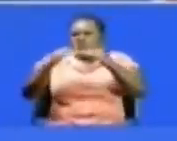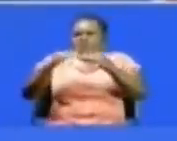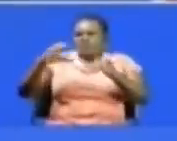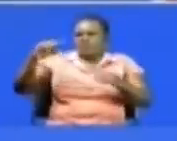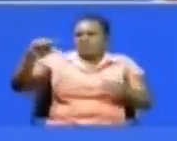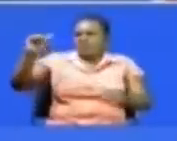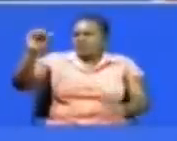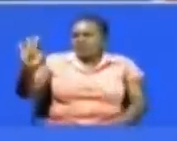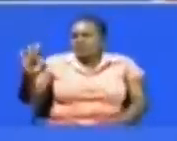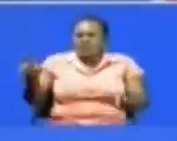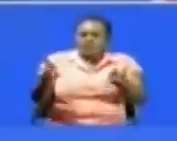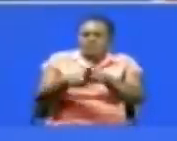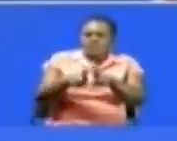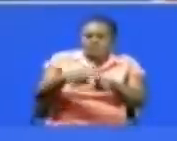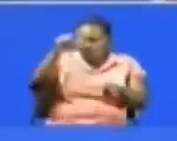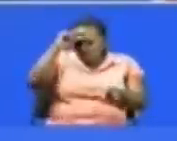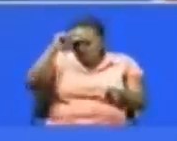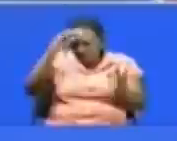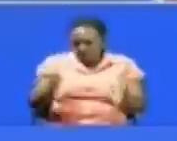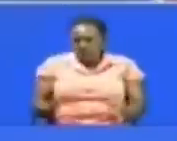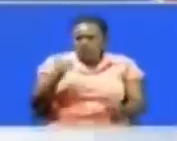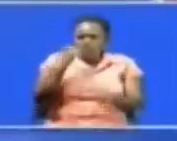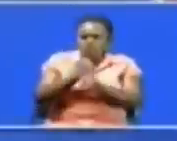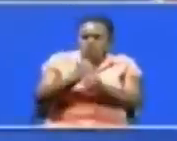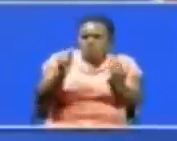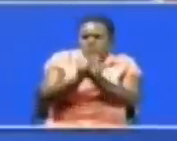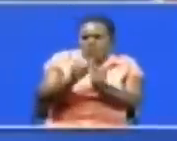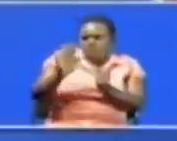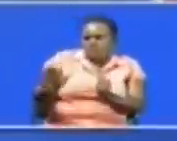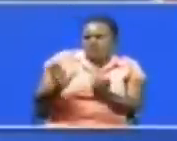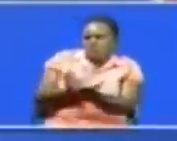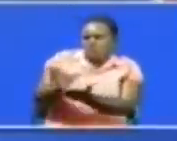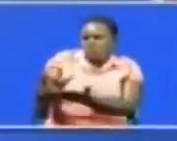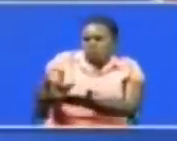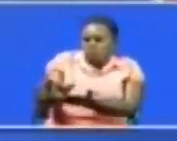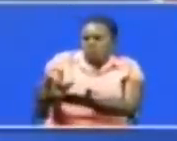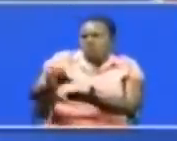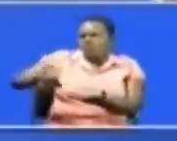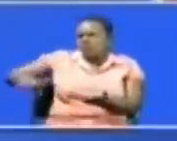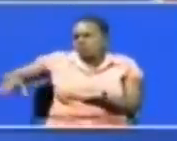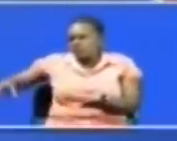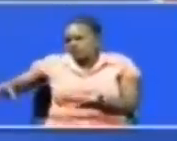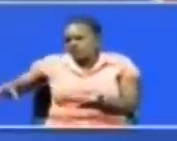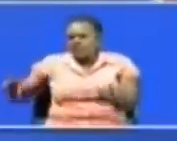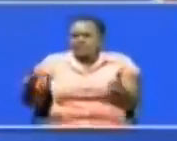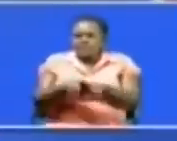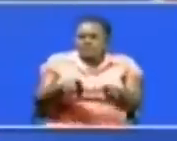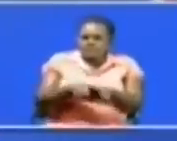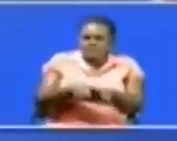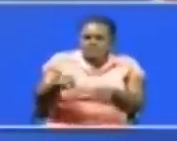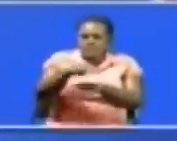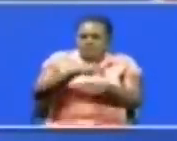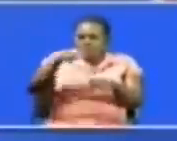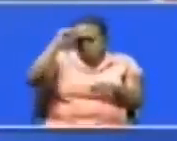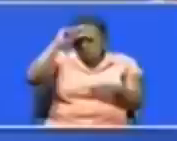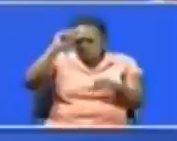Mm-hmm. There's what the governor is supposed to do with the allocation that goes to the county, and of course is what the national